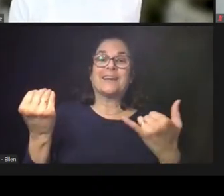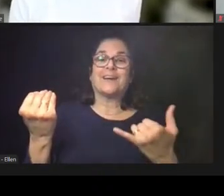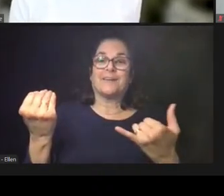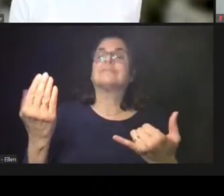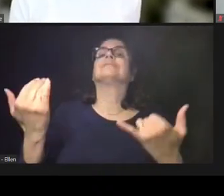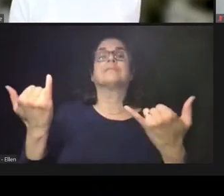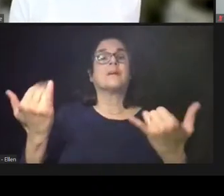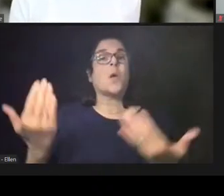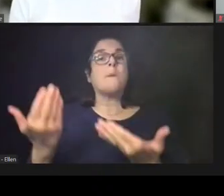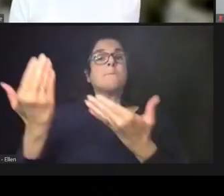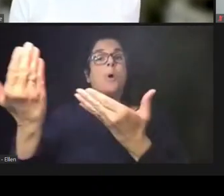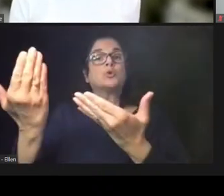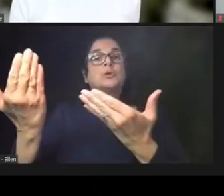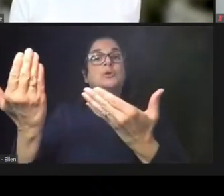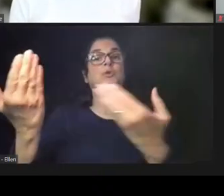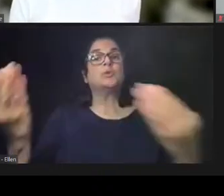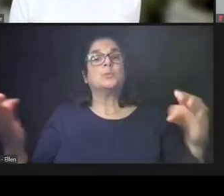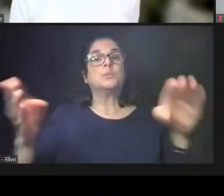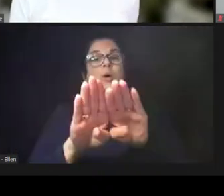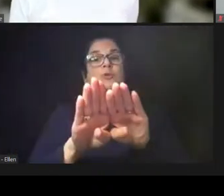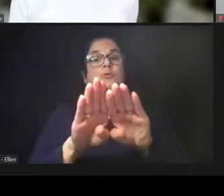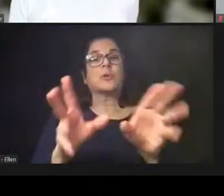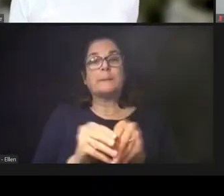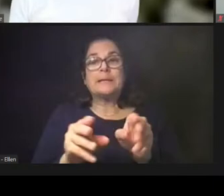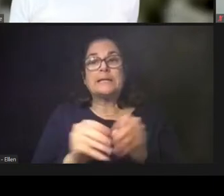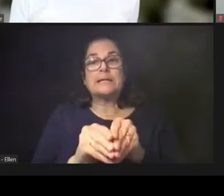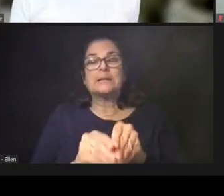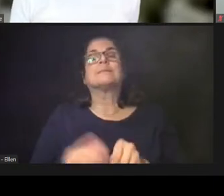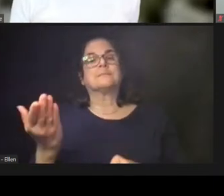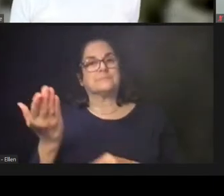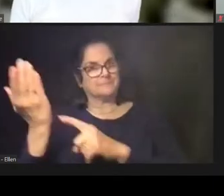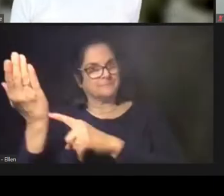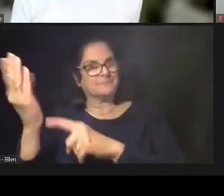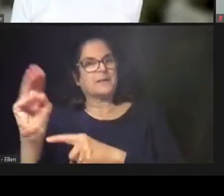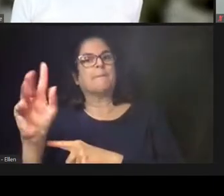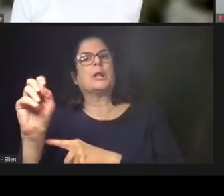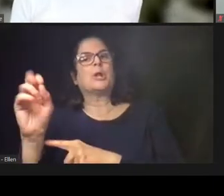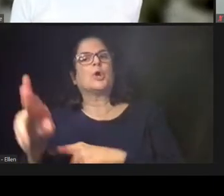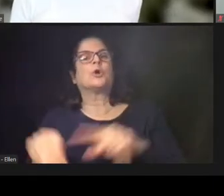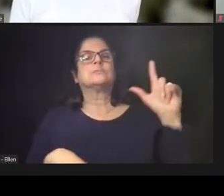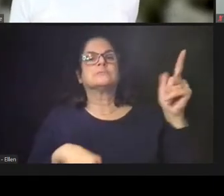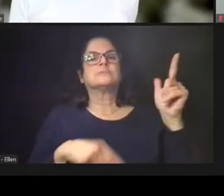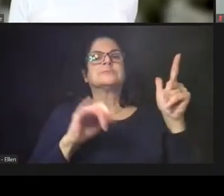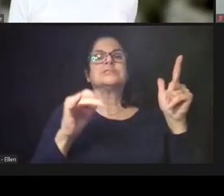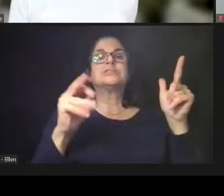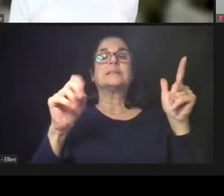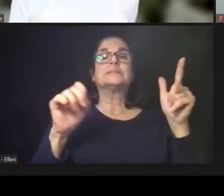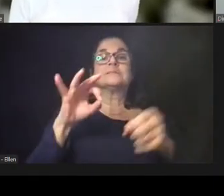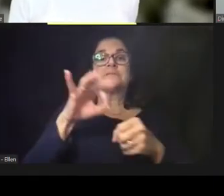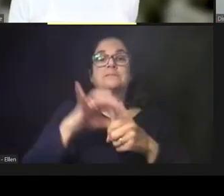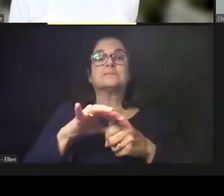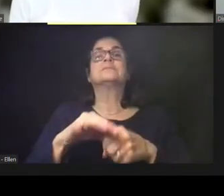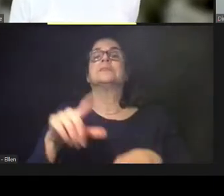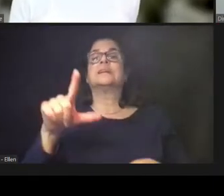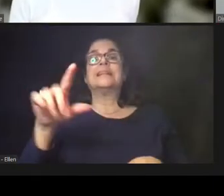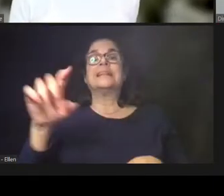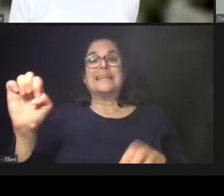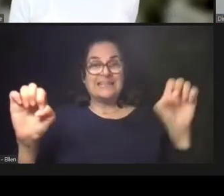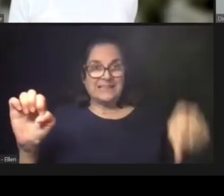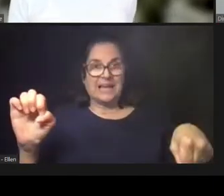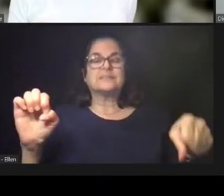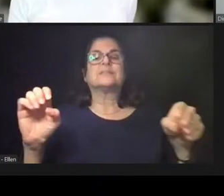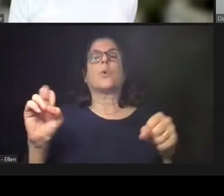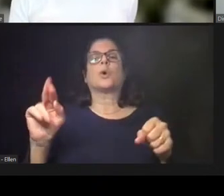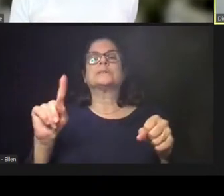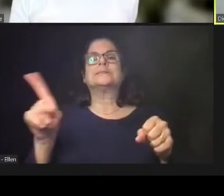to adjourn? So moved. Second. By Director Miller, seconded by Director Jakes. Director Lee? Yes. Director